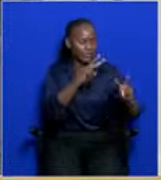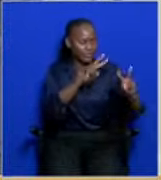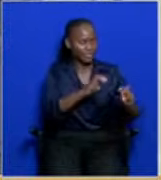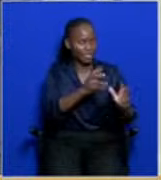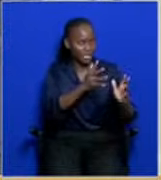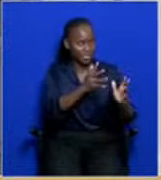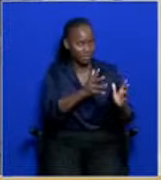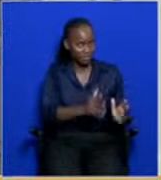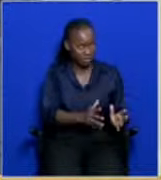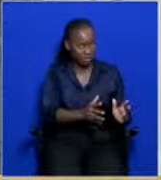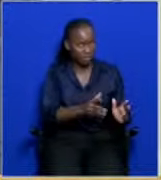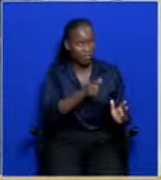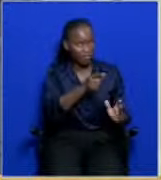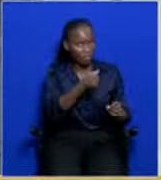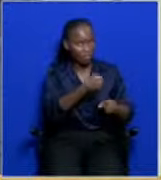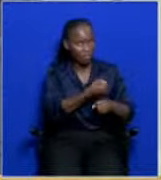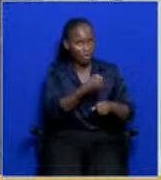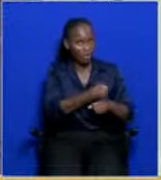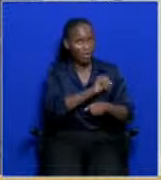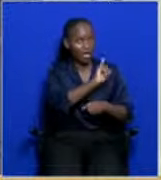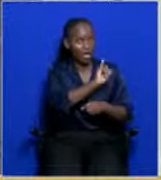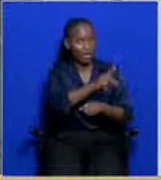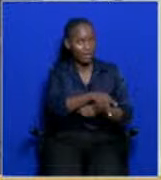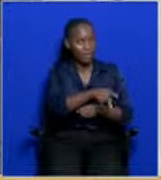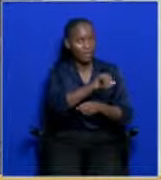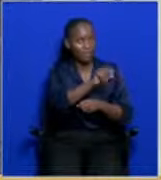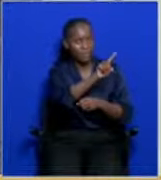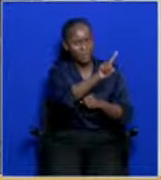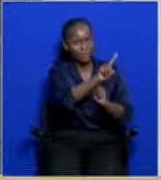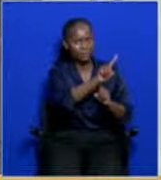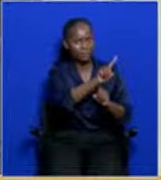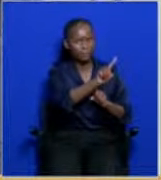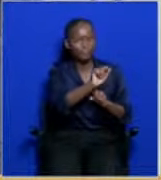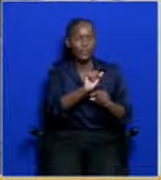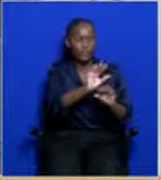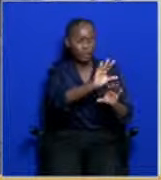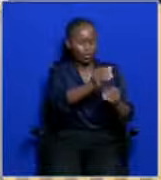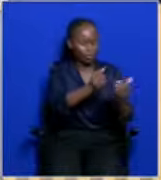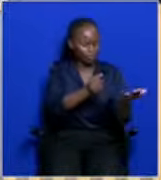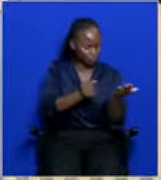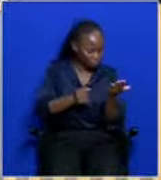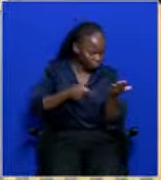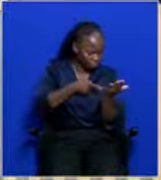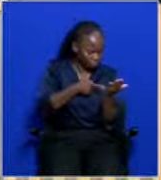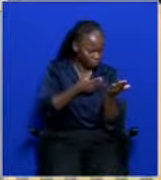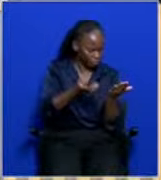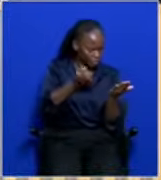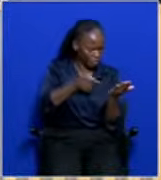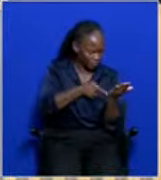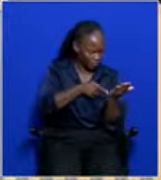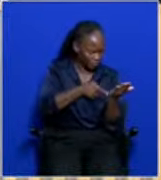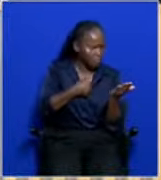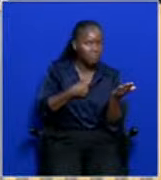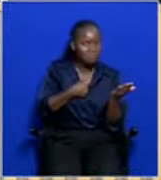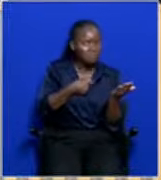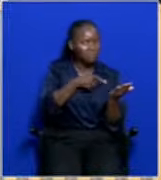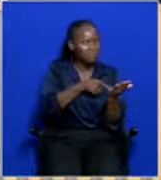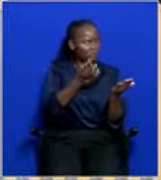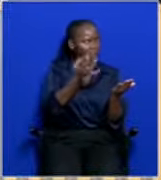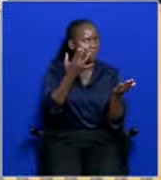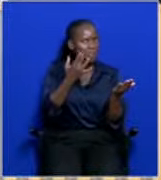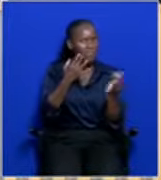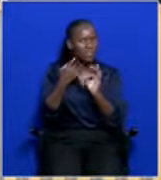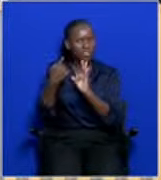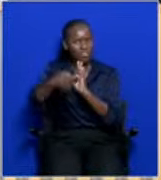this, which simply tells you that they were on duty on the specific date, and then the commander says, "I